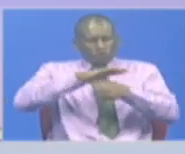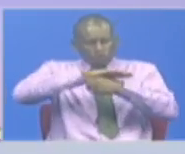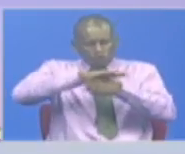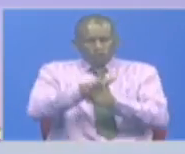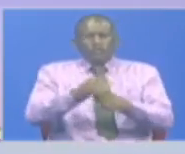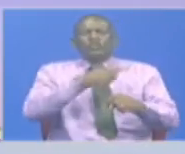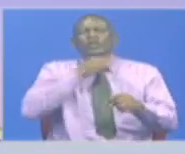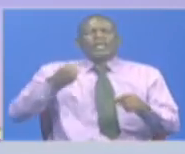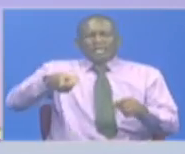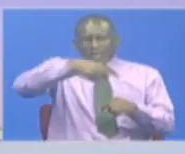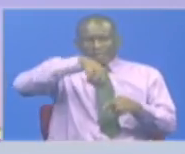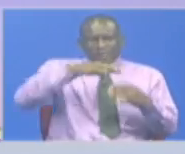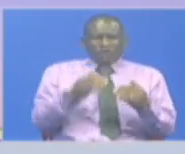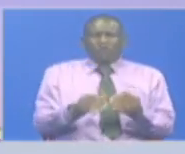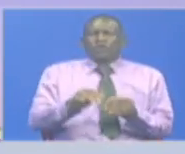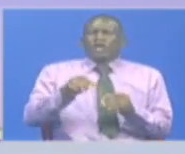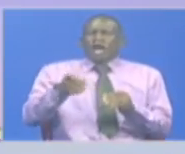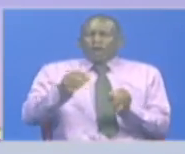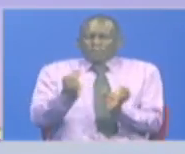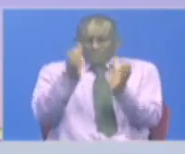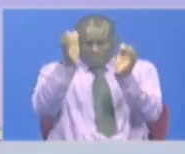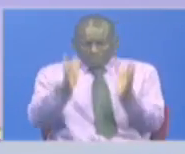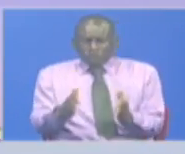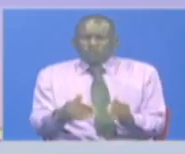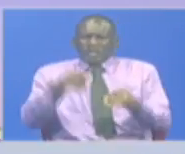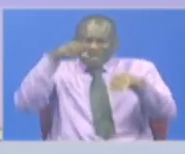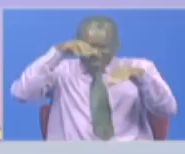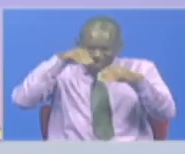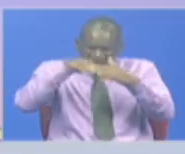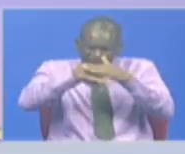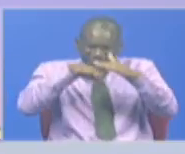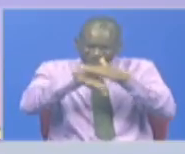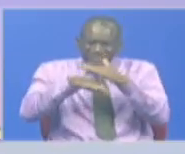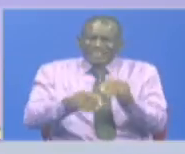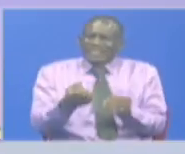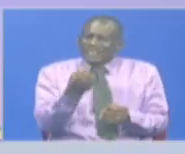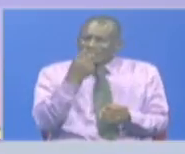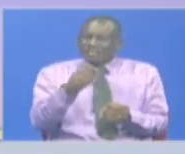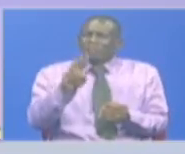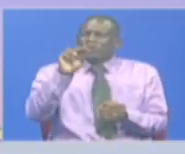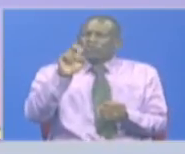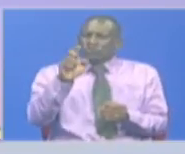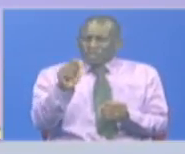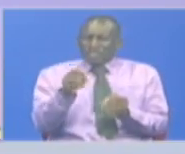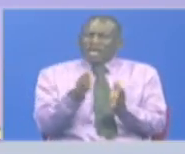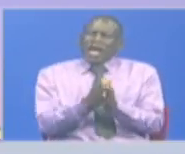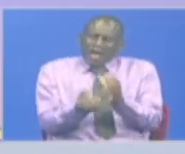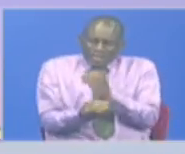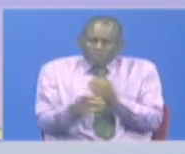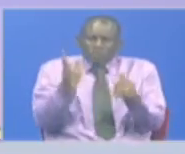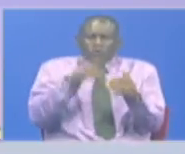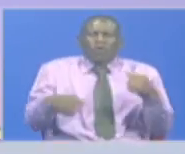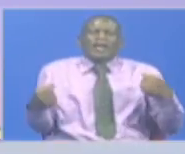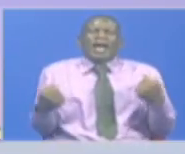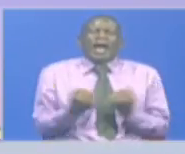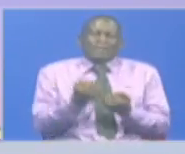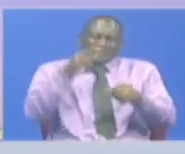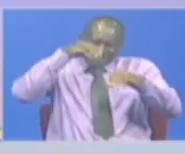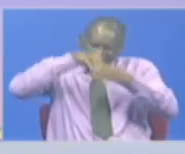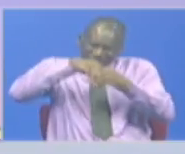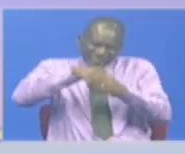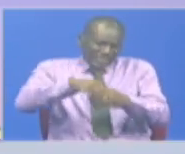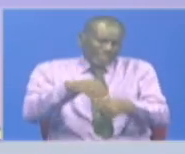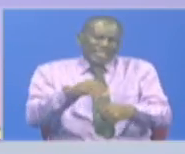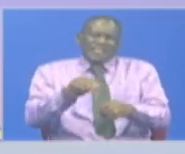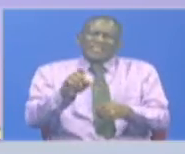gained exclusive access into a treatment unit and has the details of what exactly goes on inside the virus